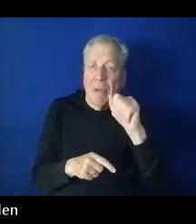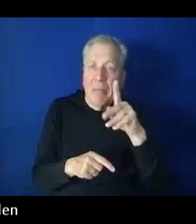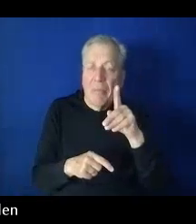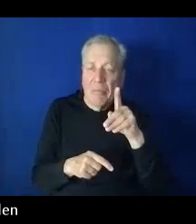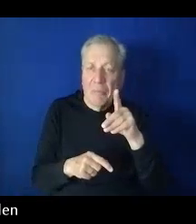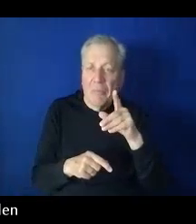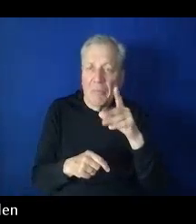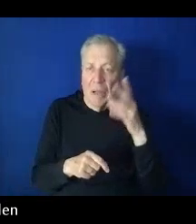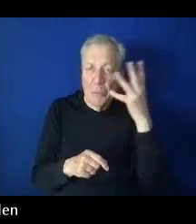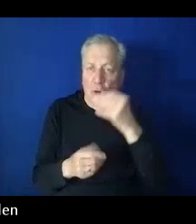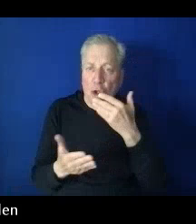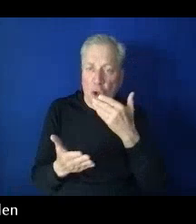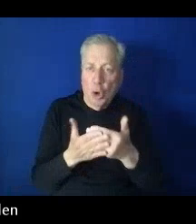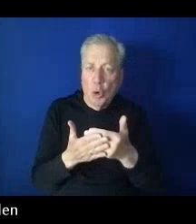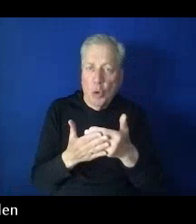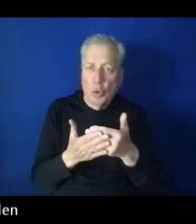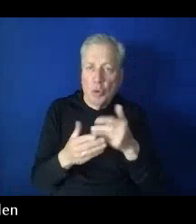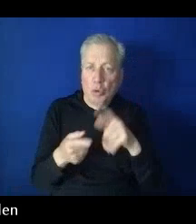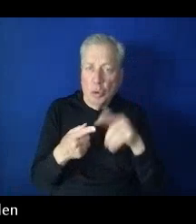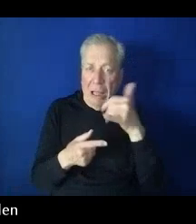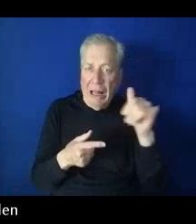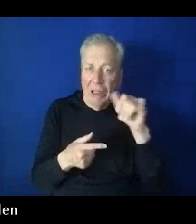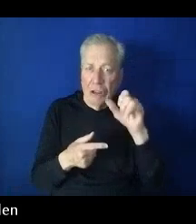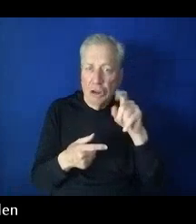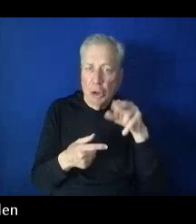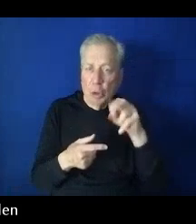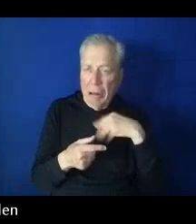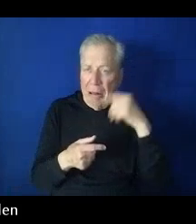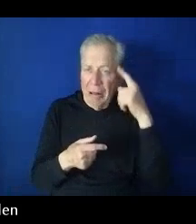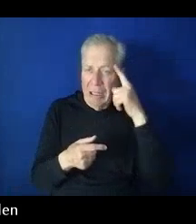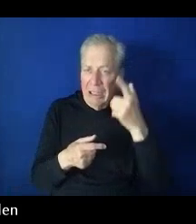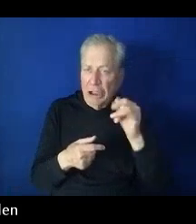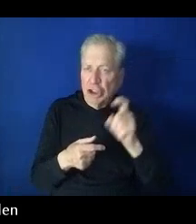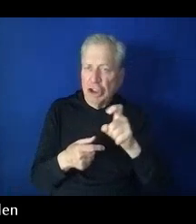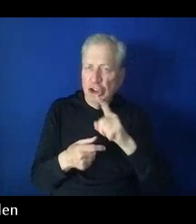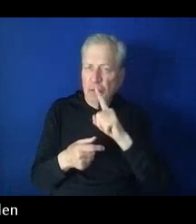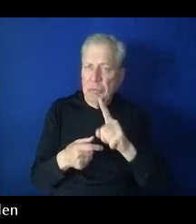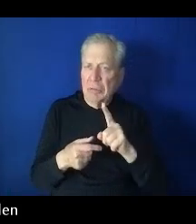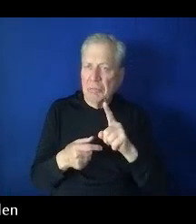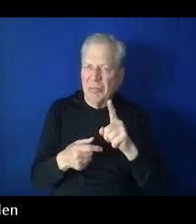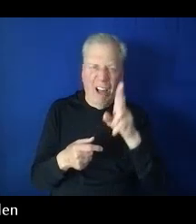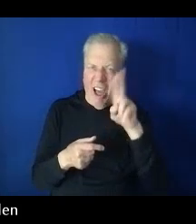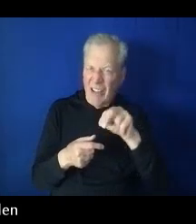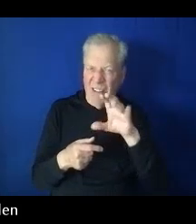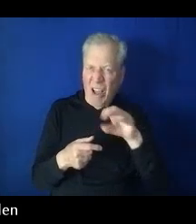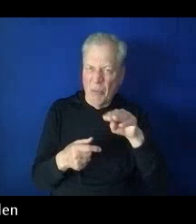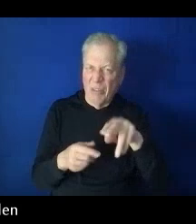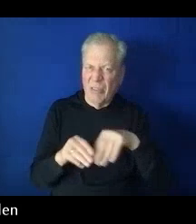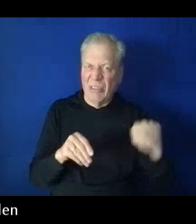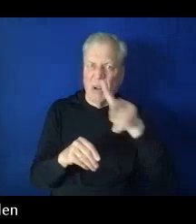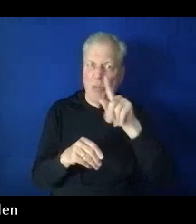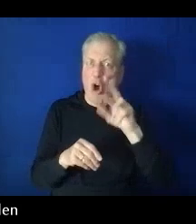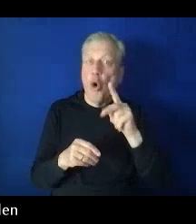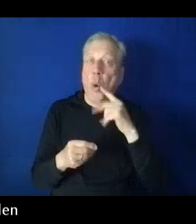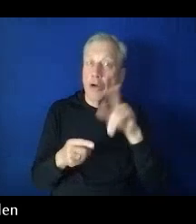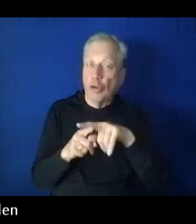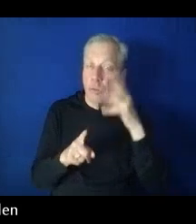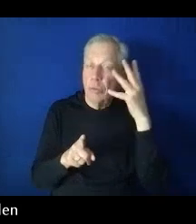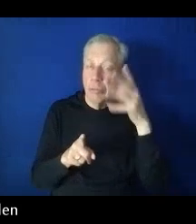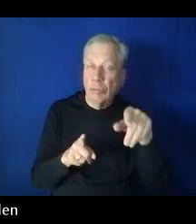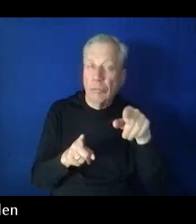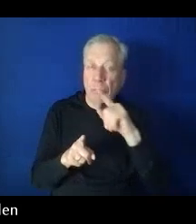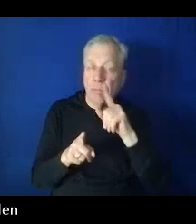pretty close to Yellowstone. So I think that is truly just uncommon in the park because it is a pretty big one.